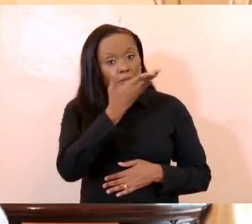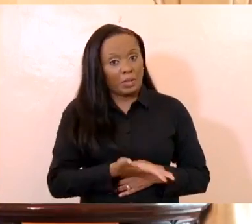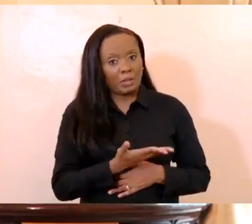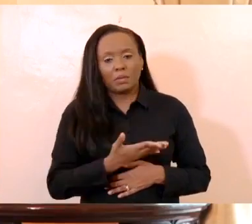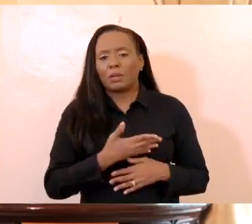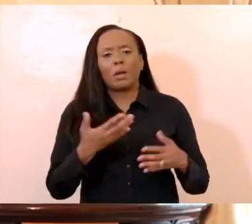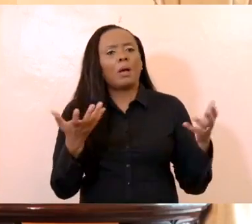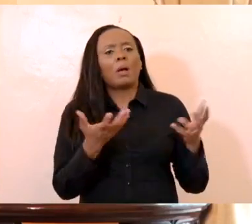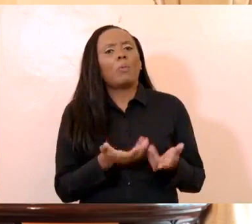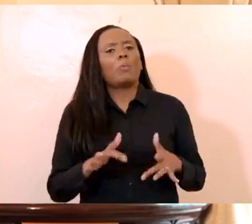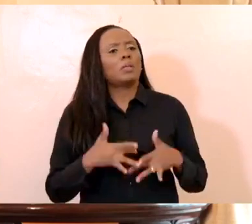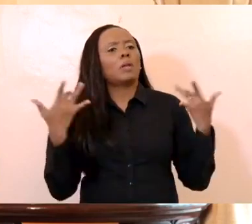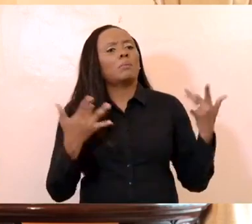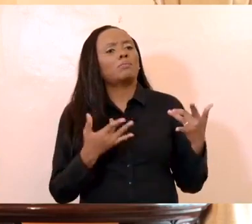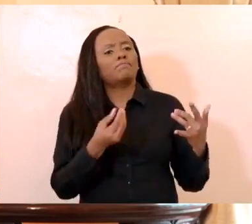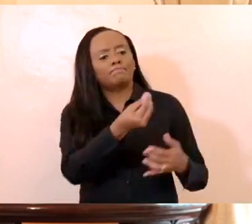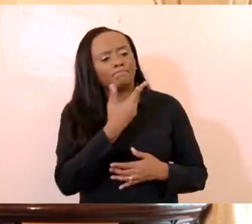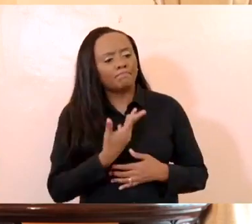what is happening, please.